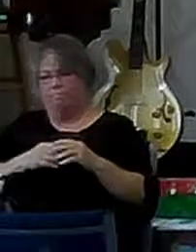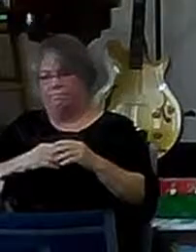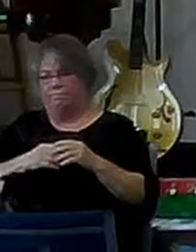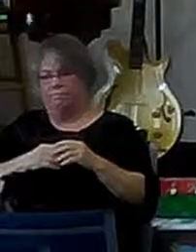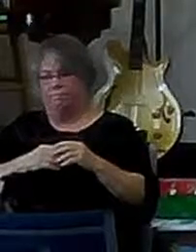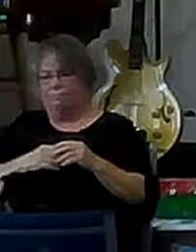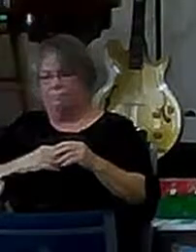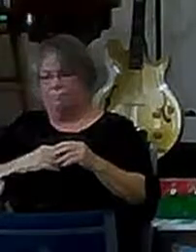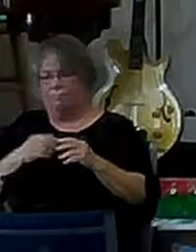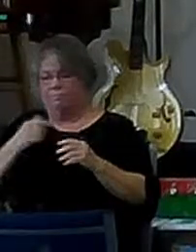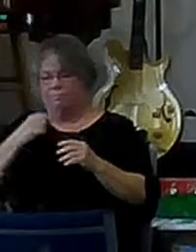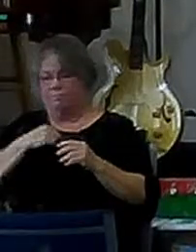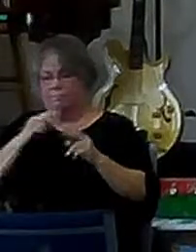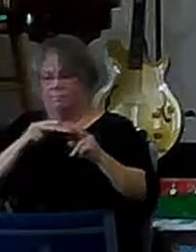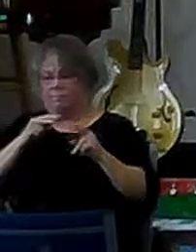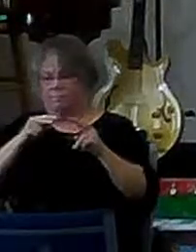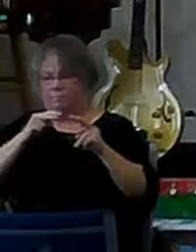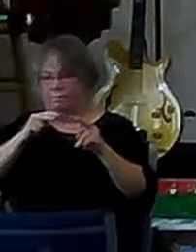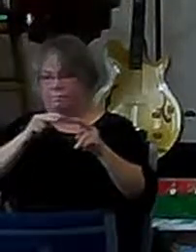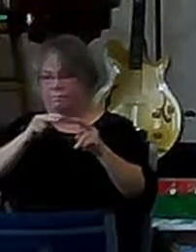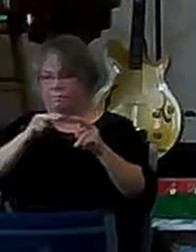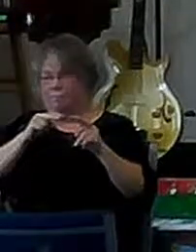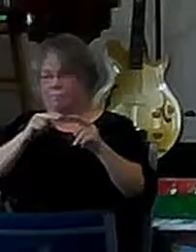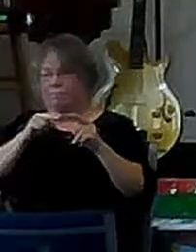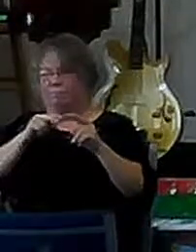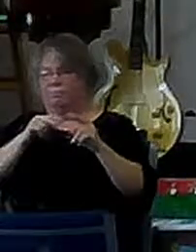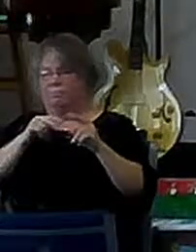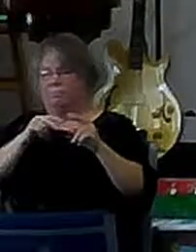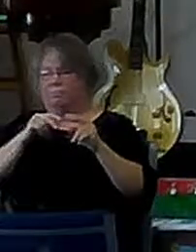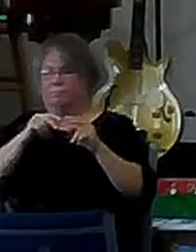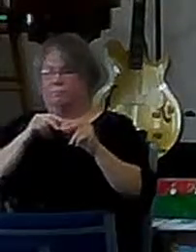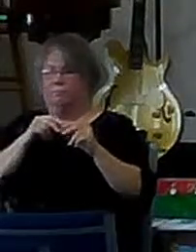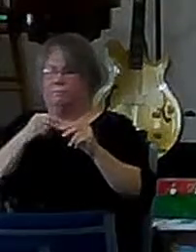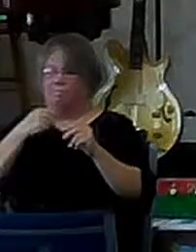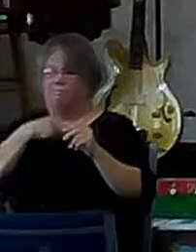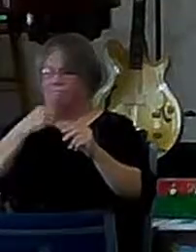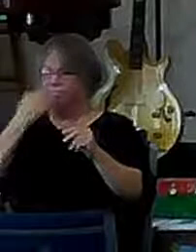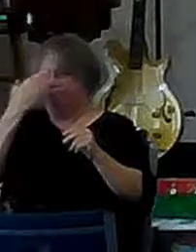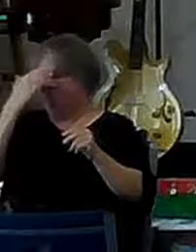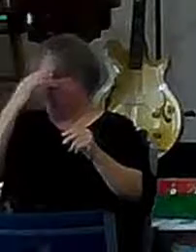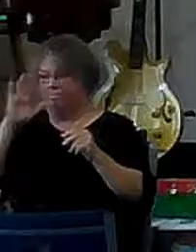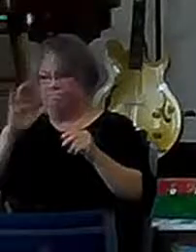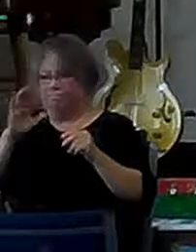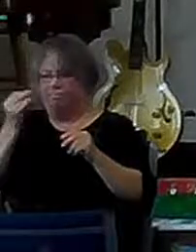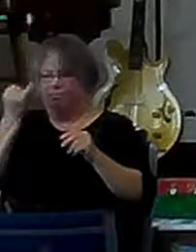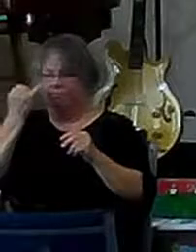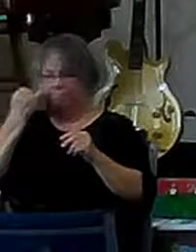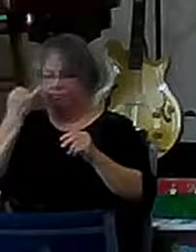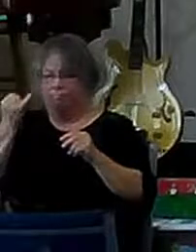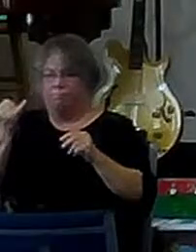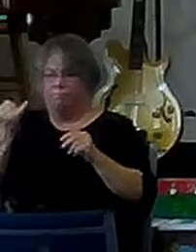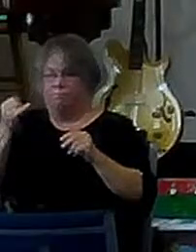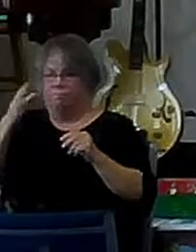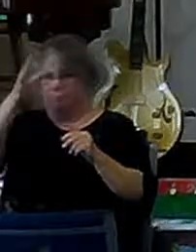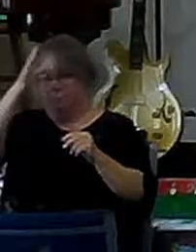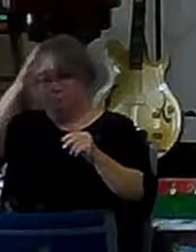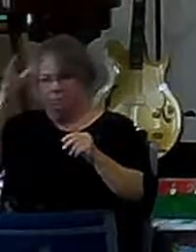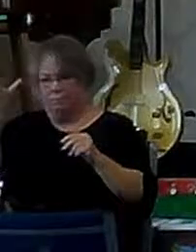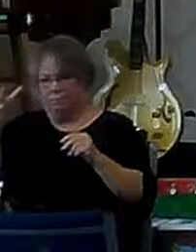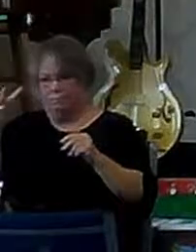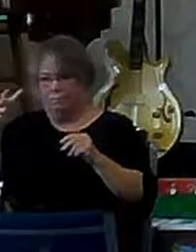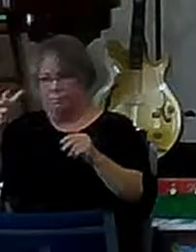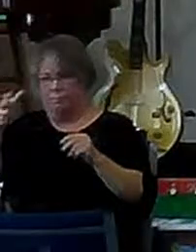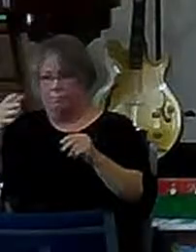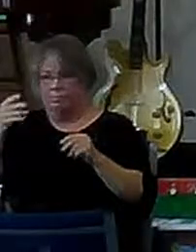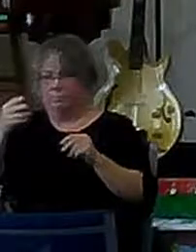I performed his funeral without having any assurance of my grandfather's faith or